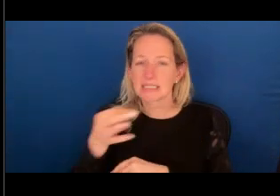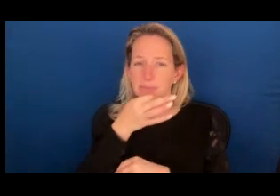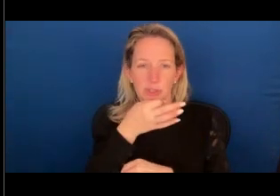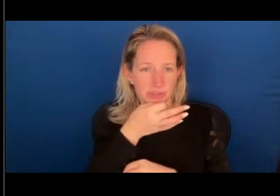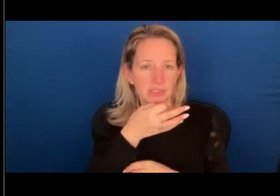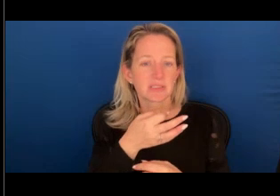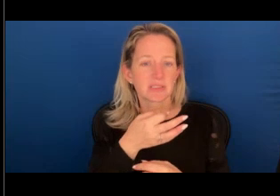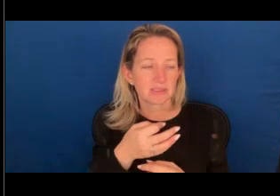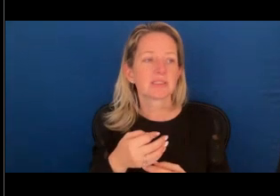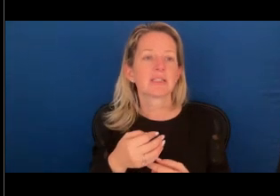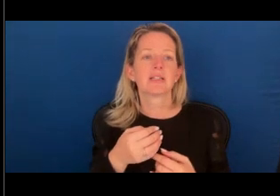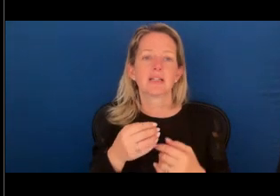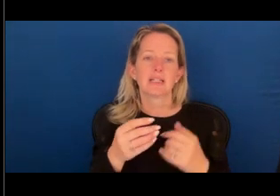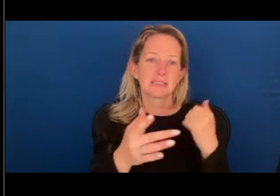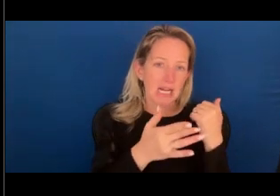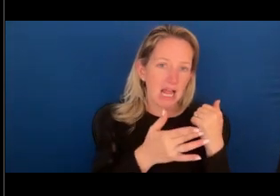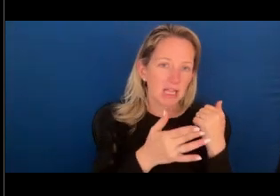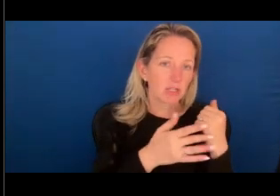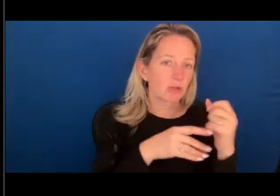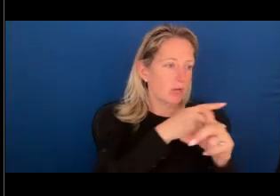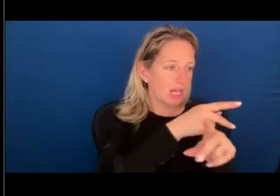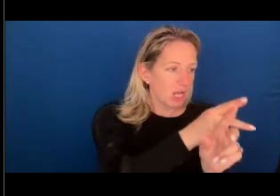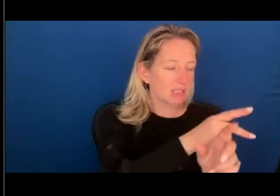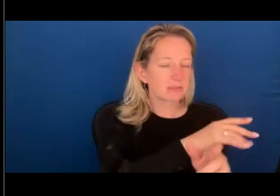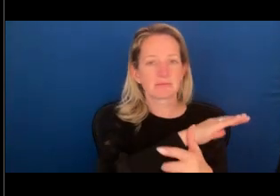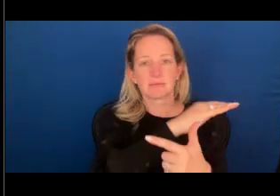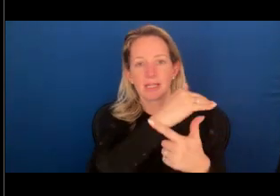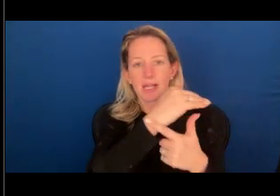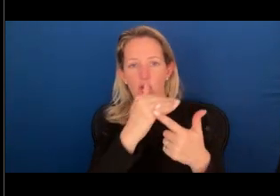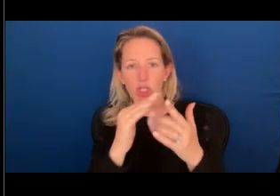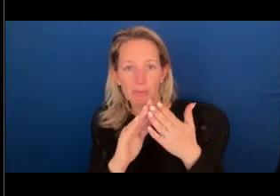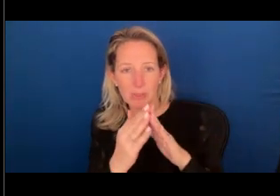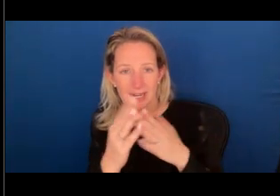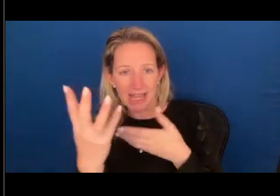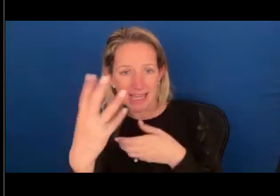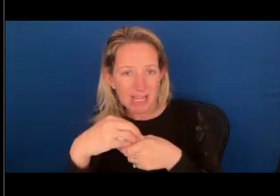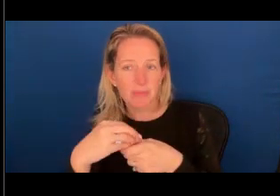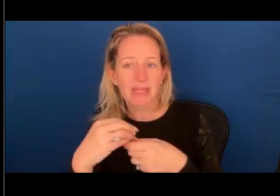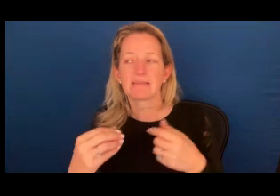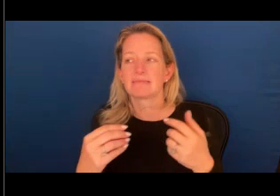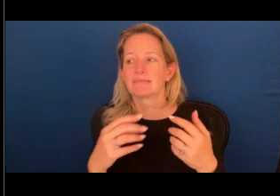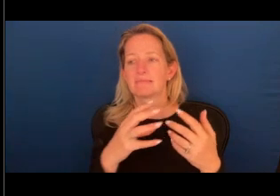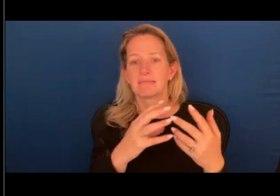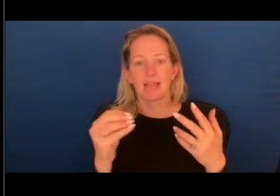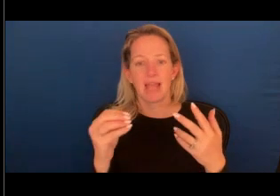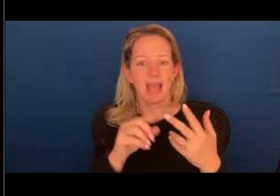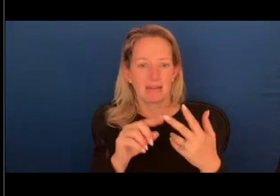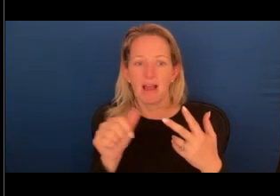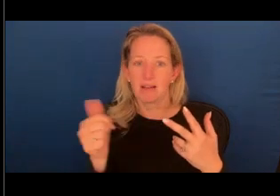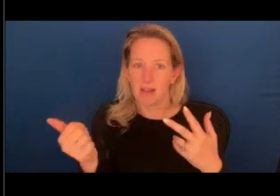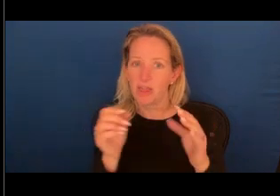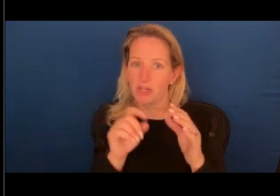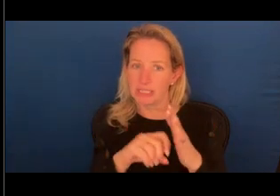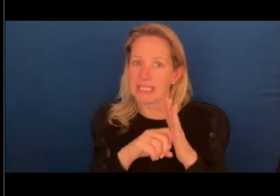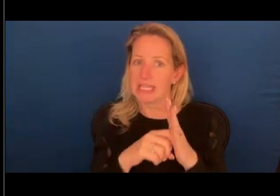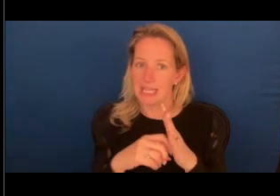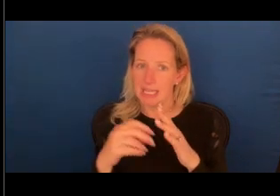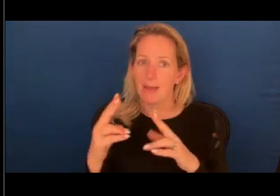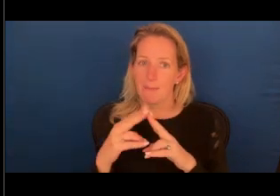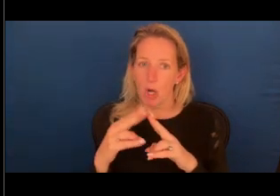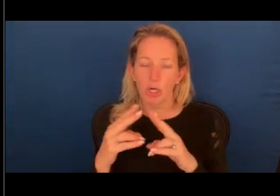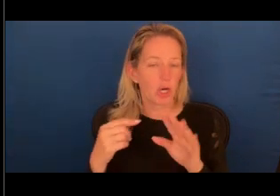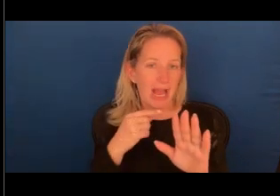expert from the technological product to the community engagement. And then we have another key on the partner I was not